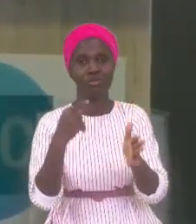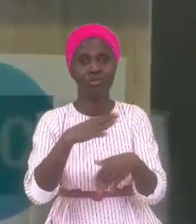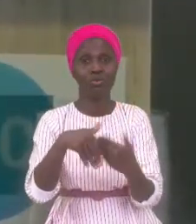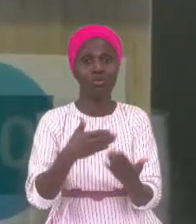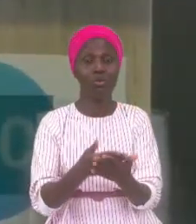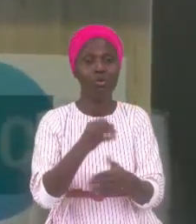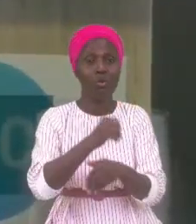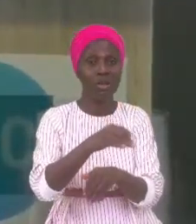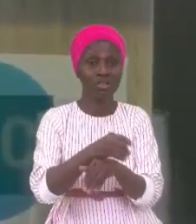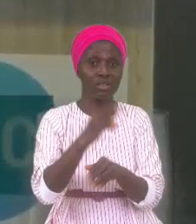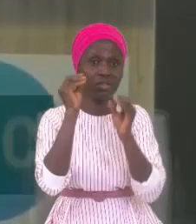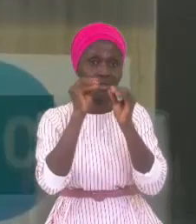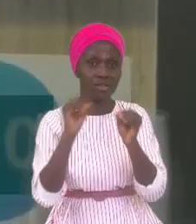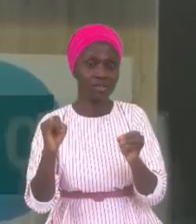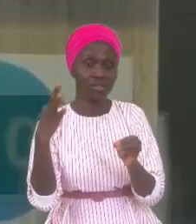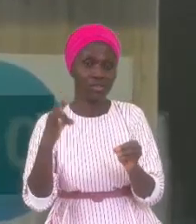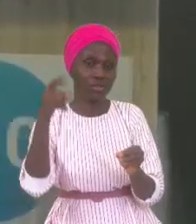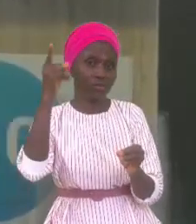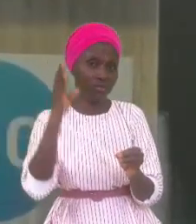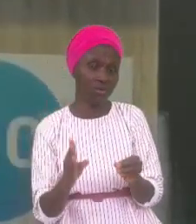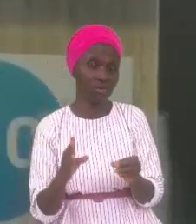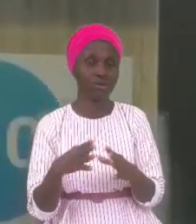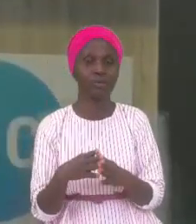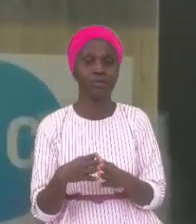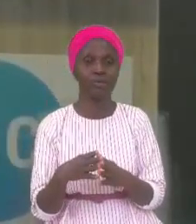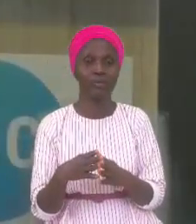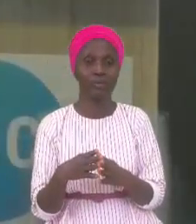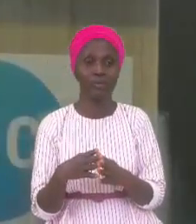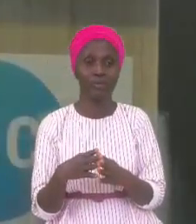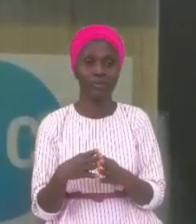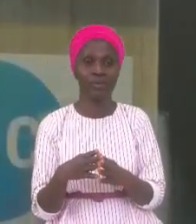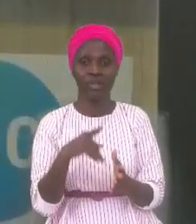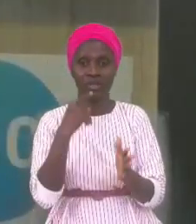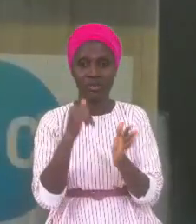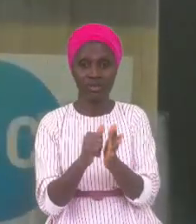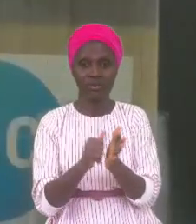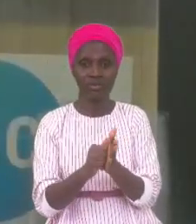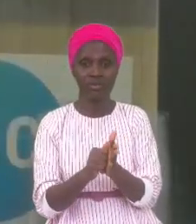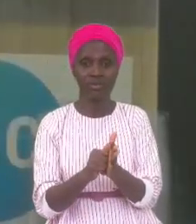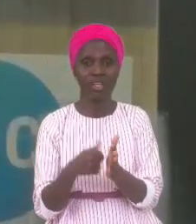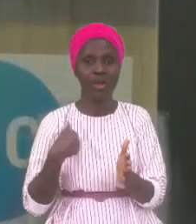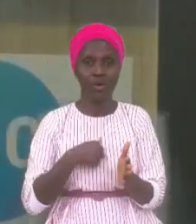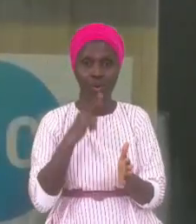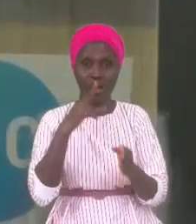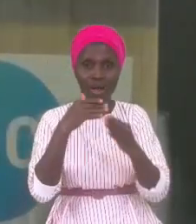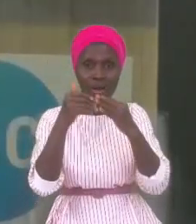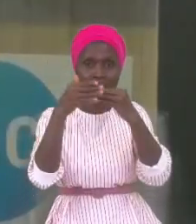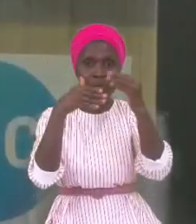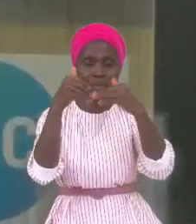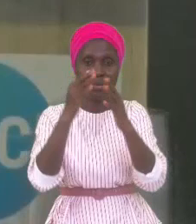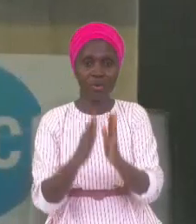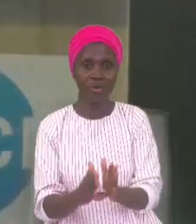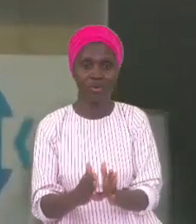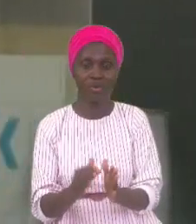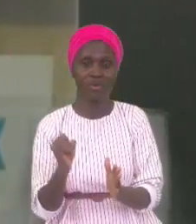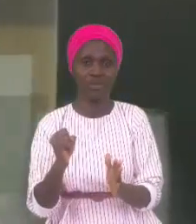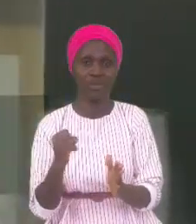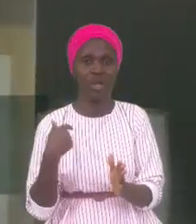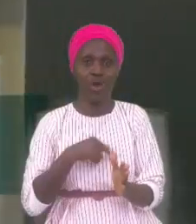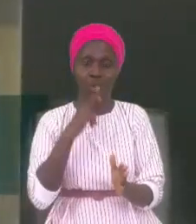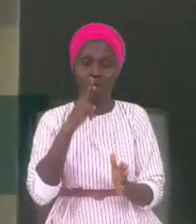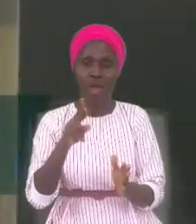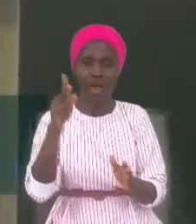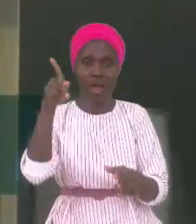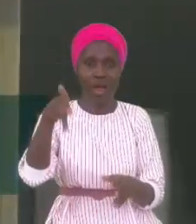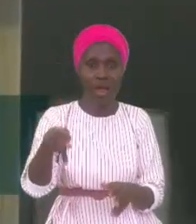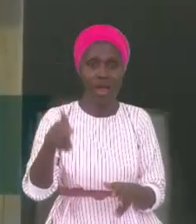looking at number 6, we're sowers, we're planters, we're builders for God. We sow the seed of